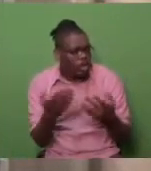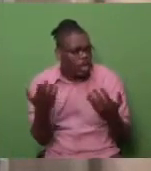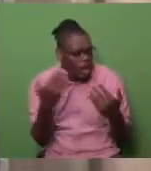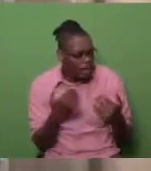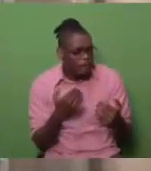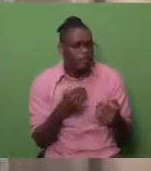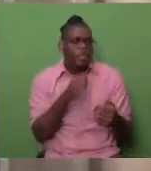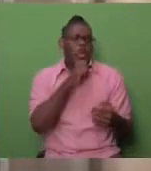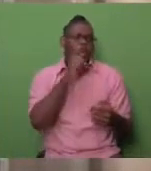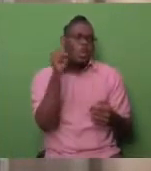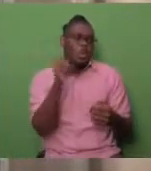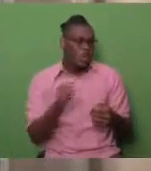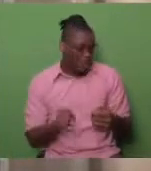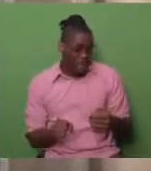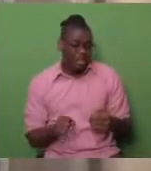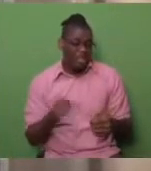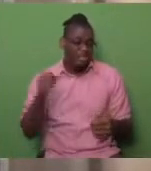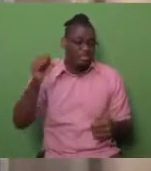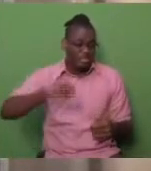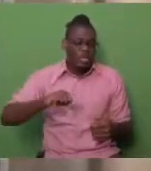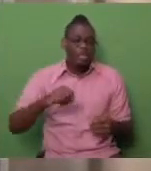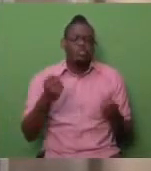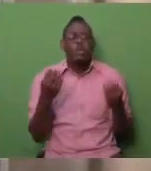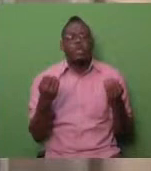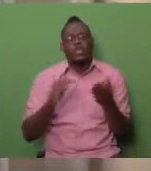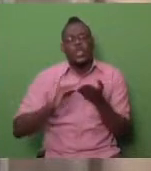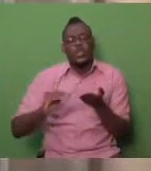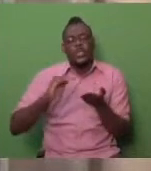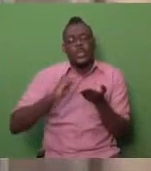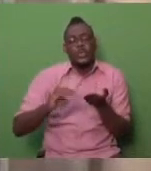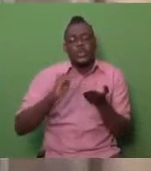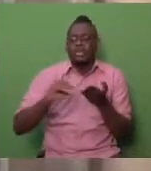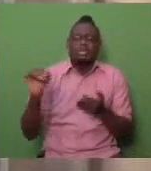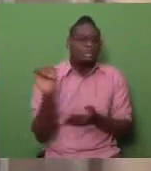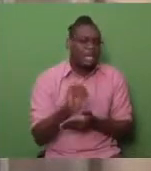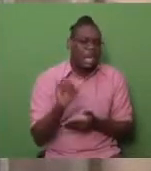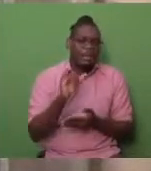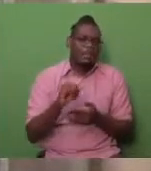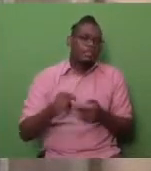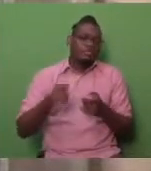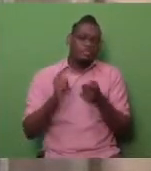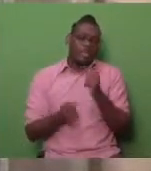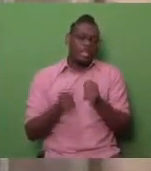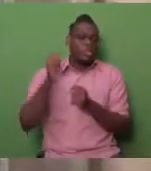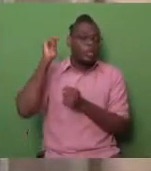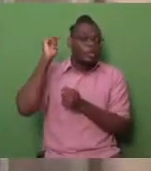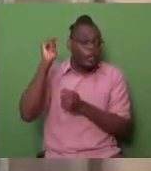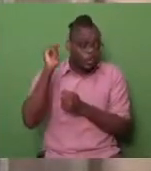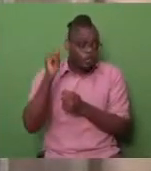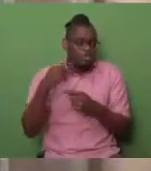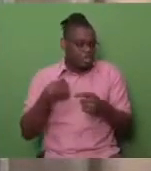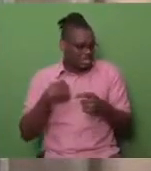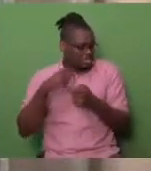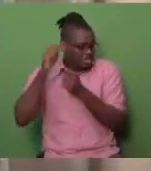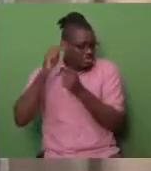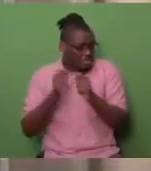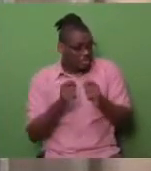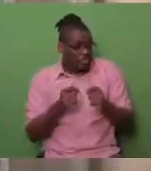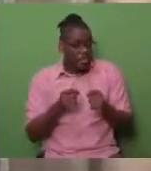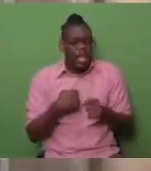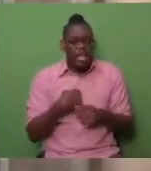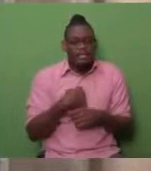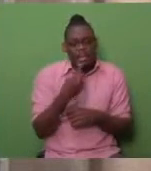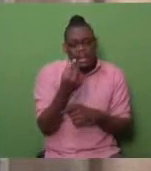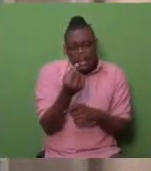same overblown self-congratulations for doing the very minimum of what he's required to do. The same pie-in-the-sky schemes which